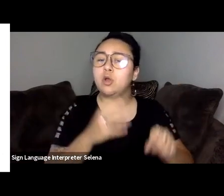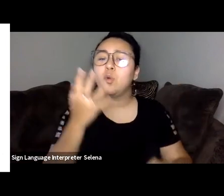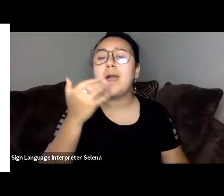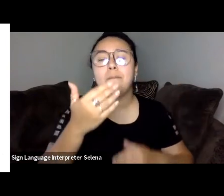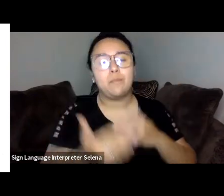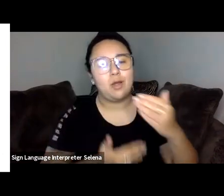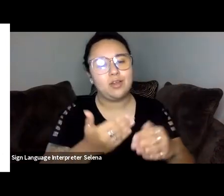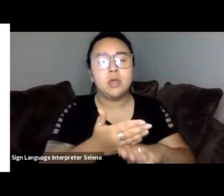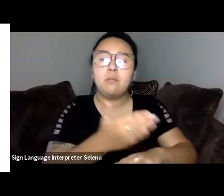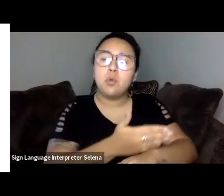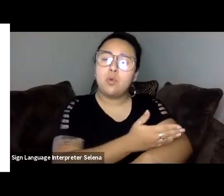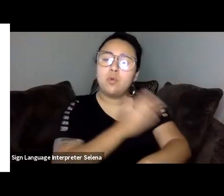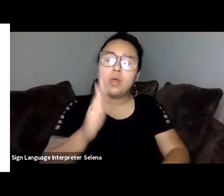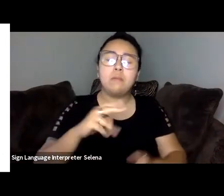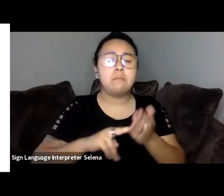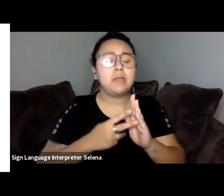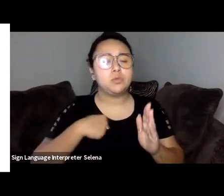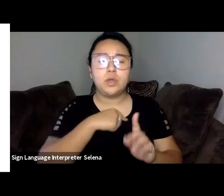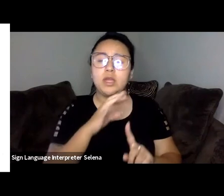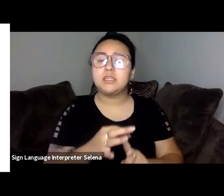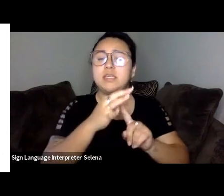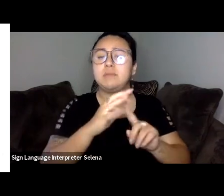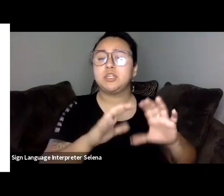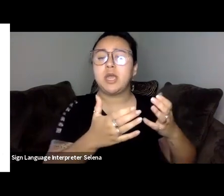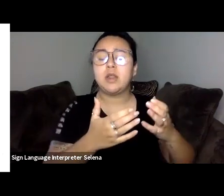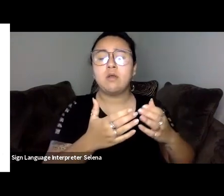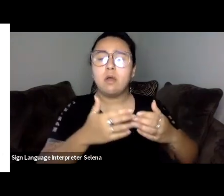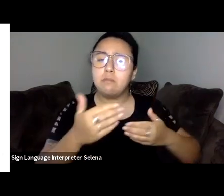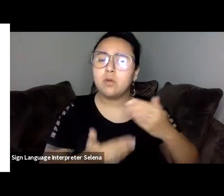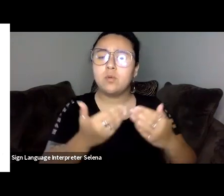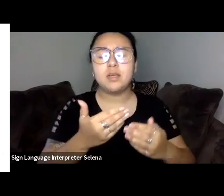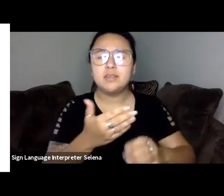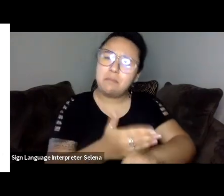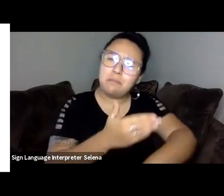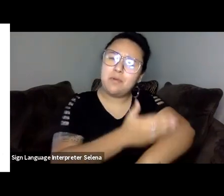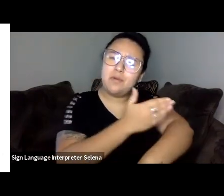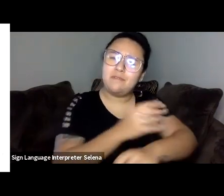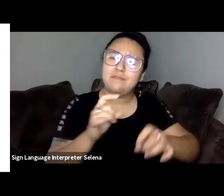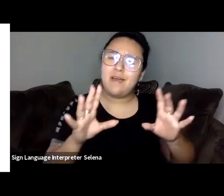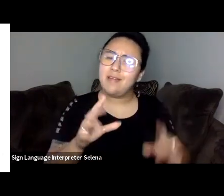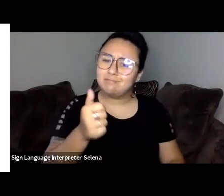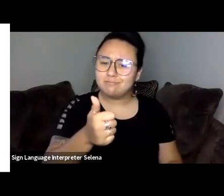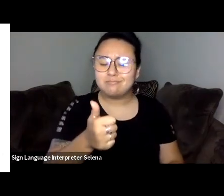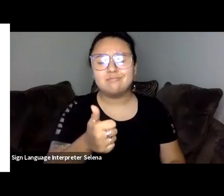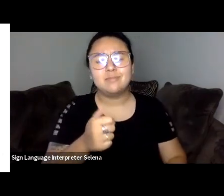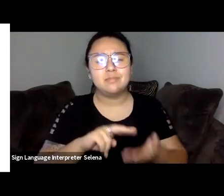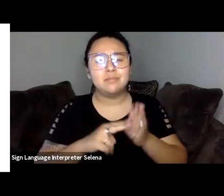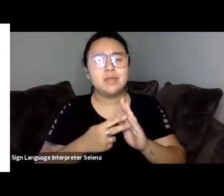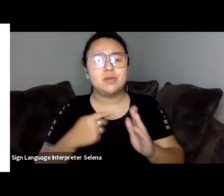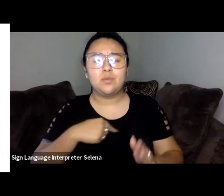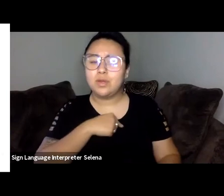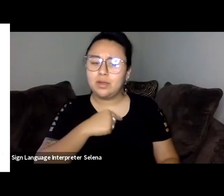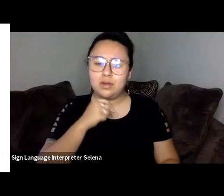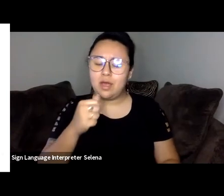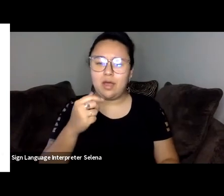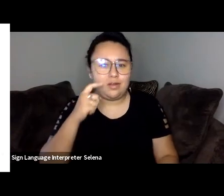an exceptional category of progressive violence that helps us avoid root causes of the actual violence that we face.